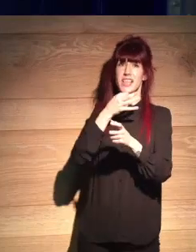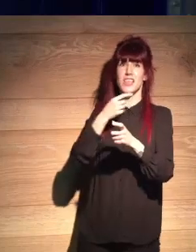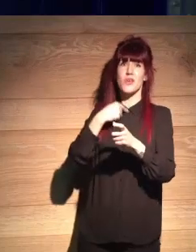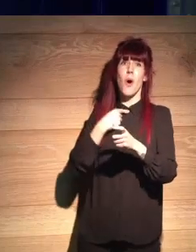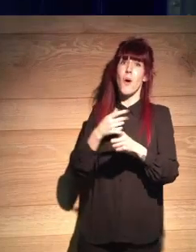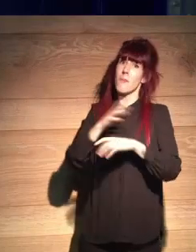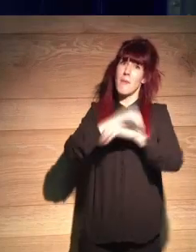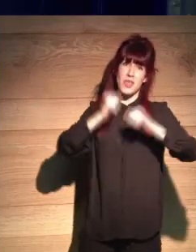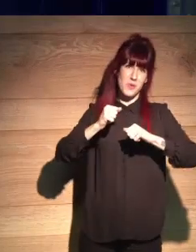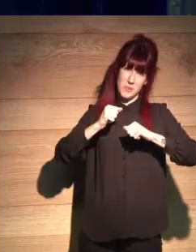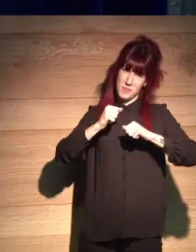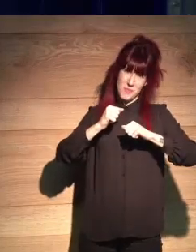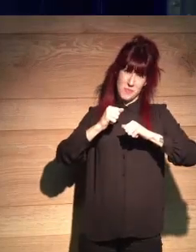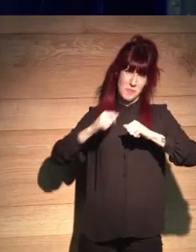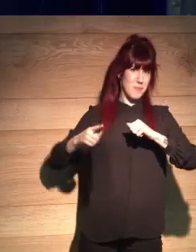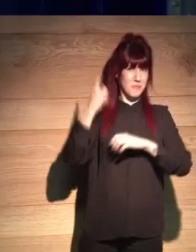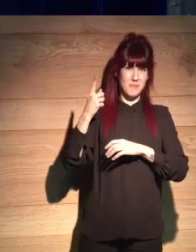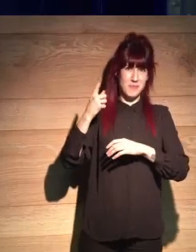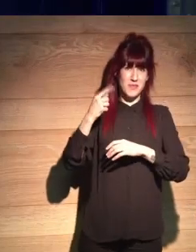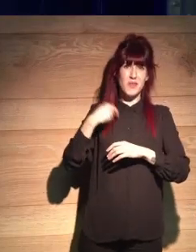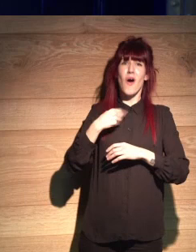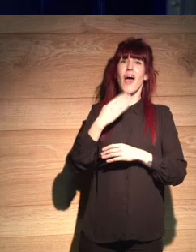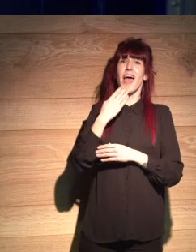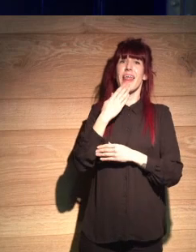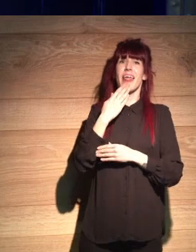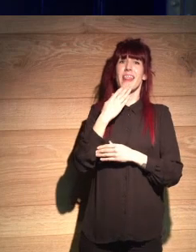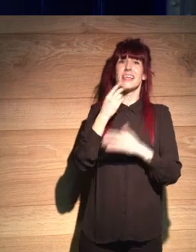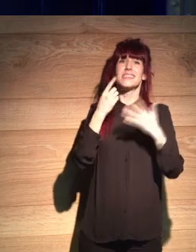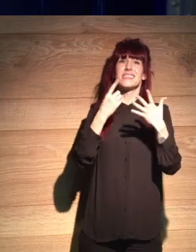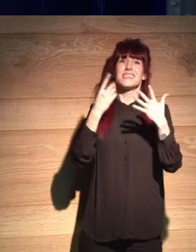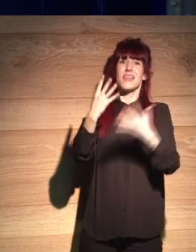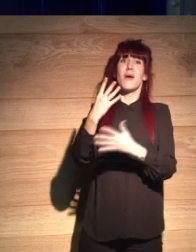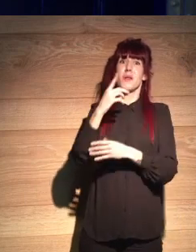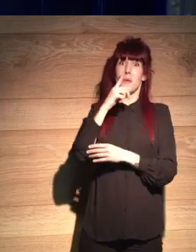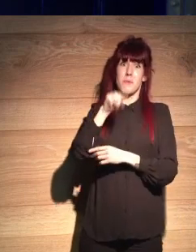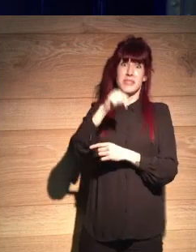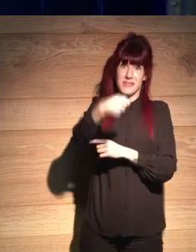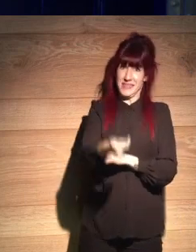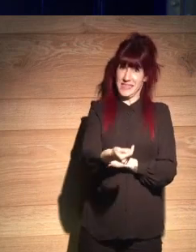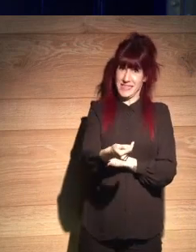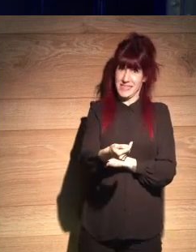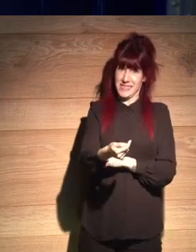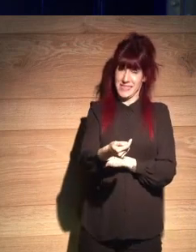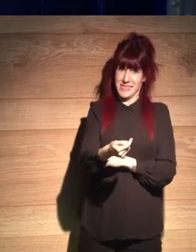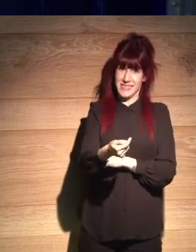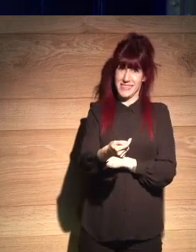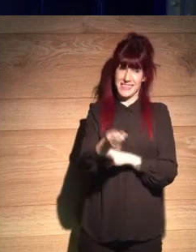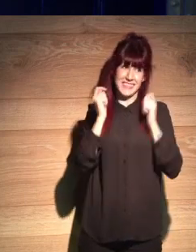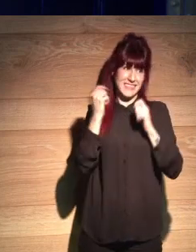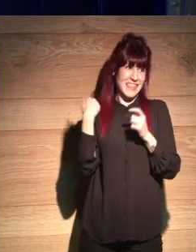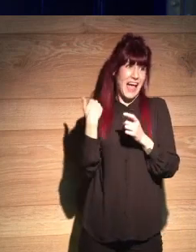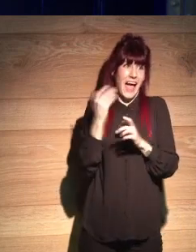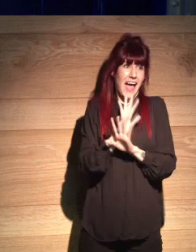speakers, I'm the eldest. I will turn 64 next month. And that's